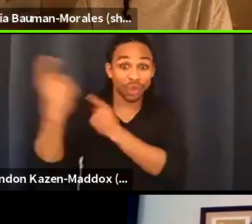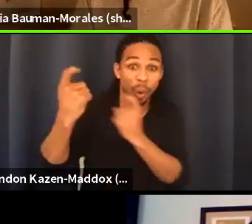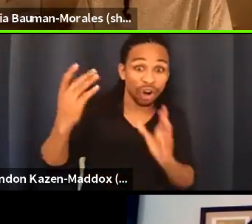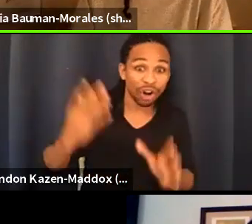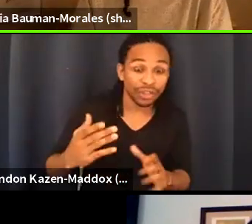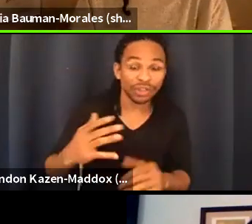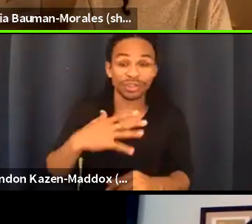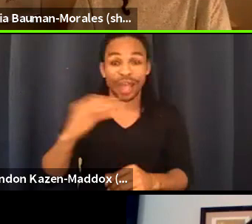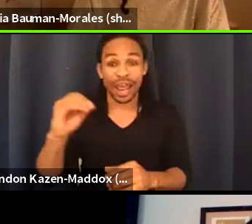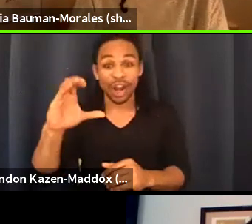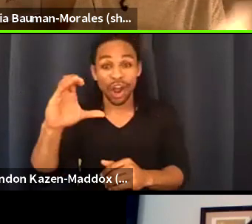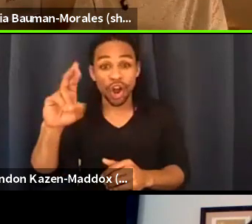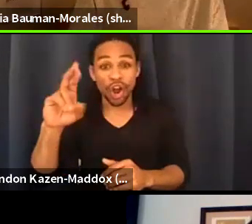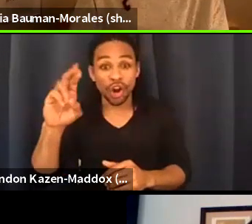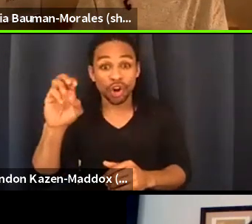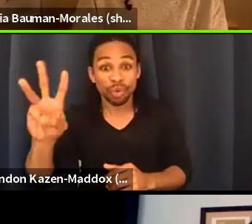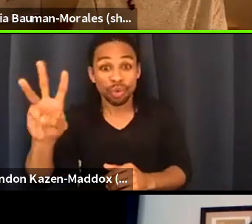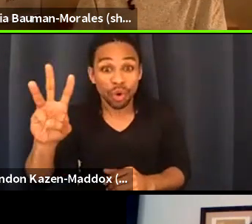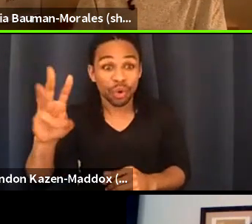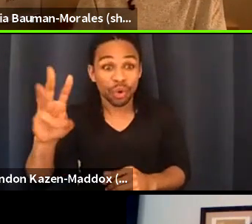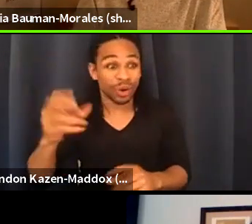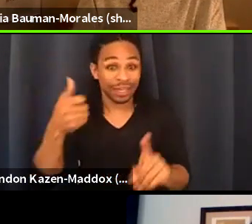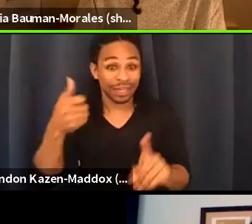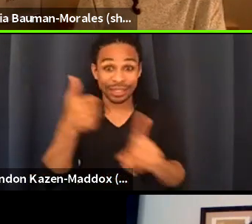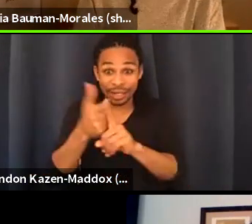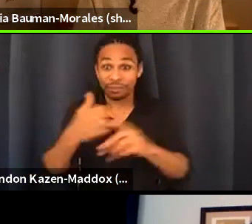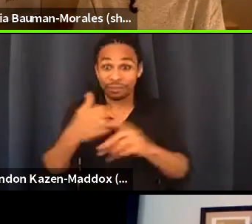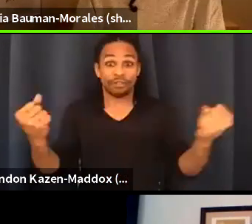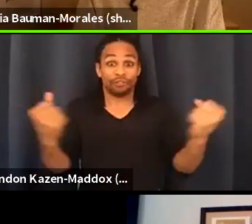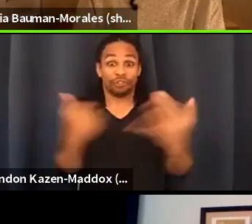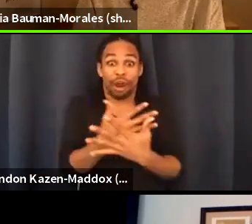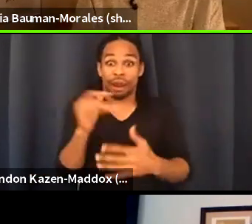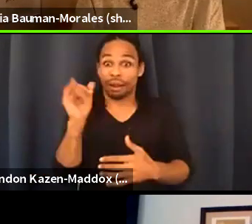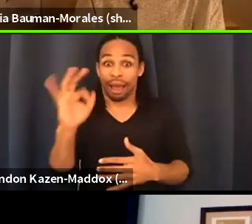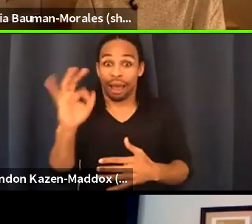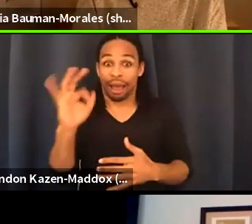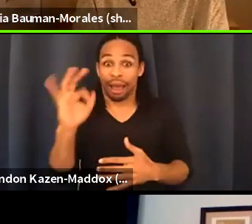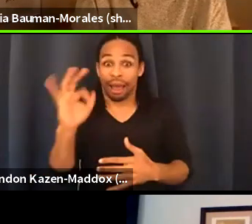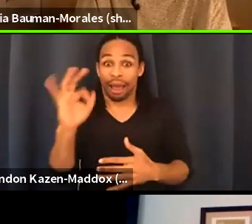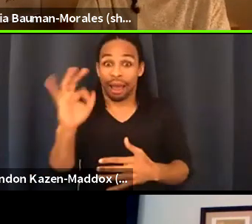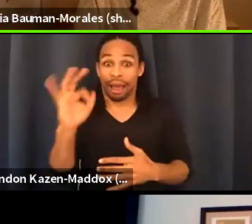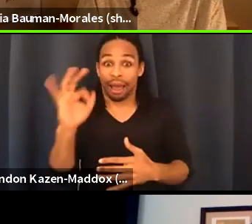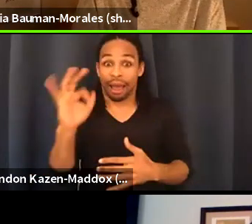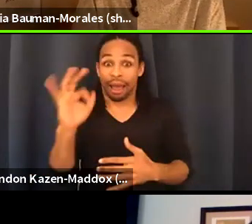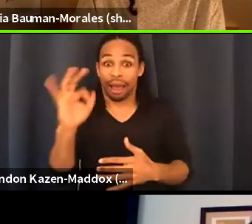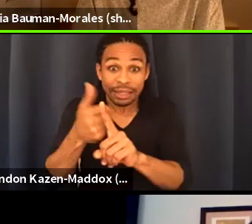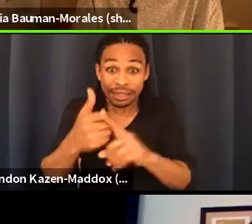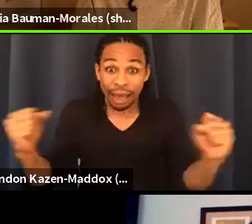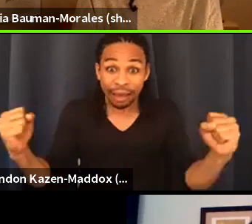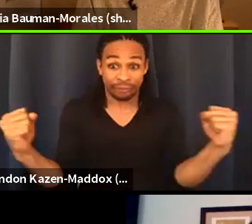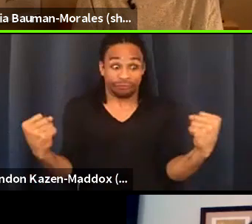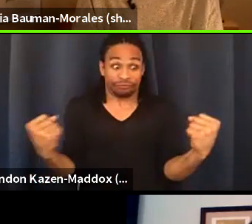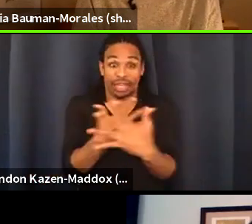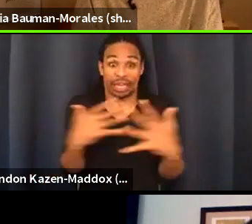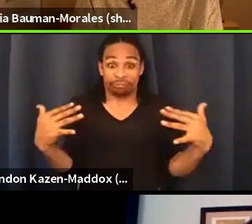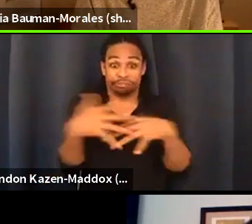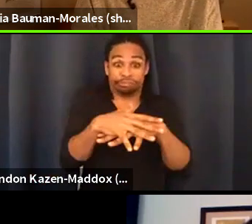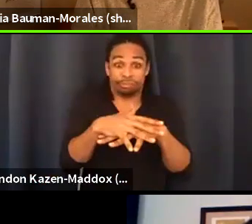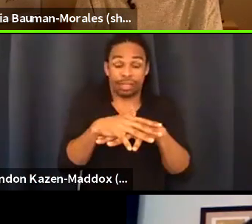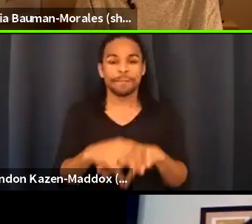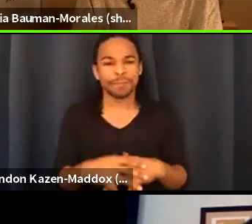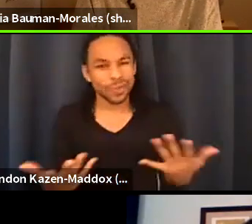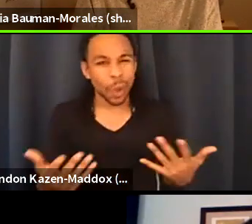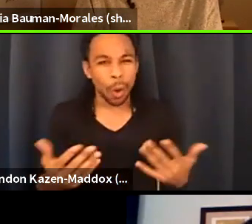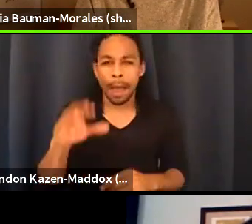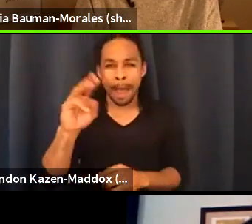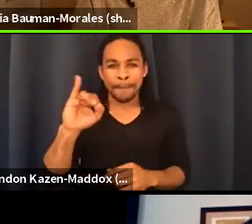That's writing an excerpt from the document from Karen Sherman. So Millie, I'm curious, that quote and so many others